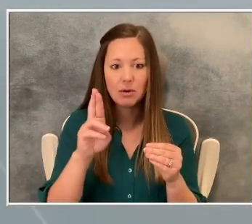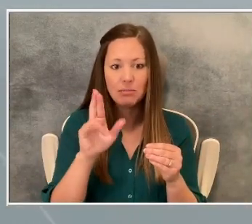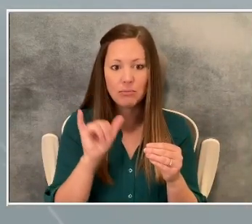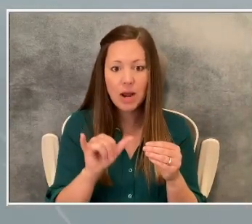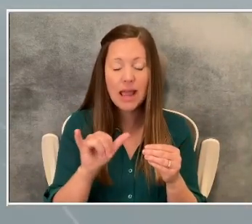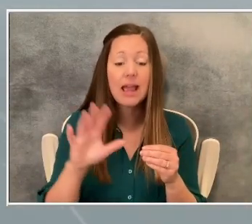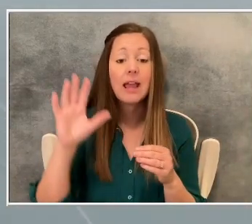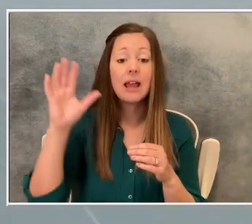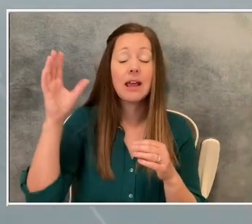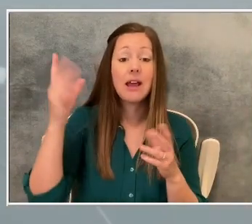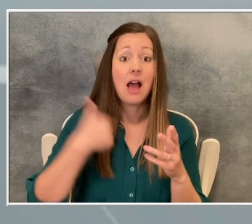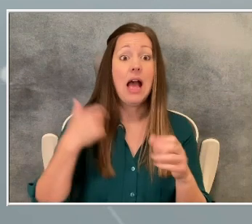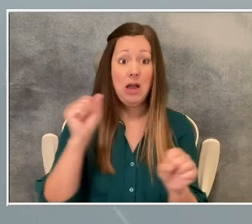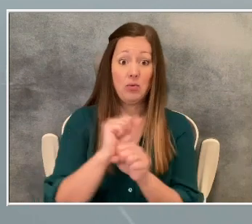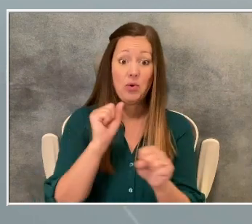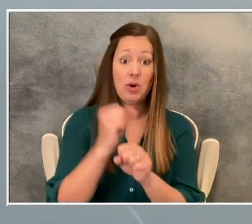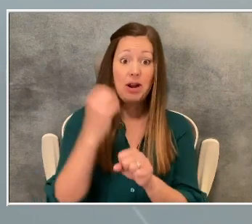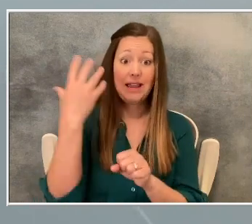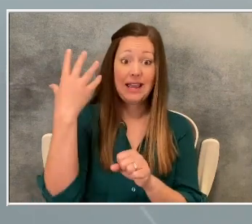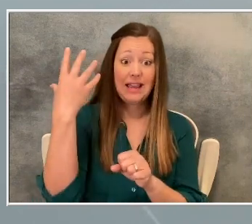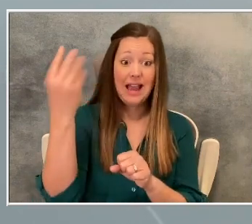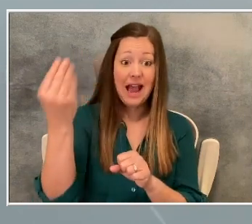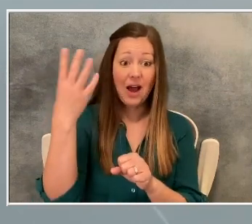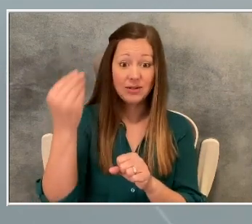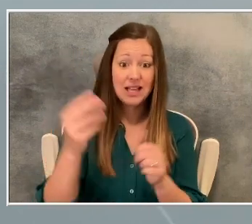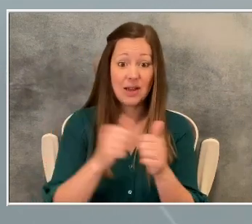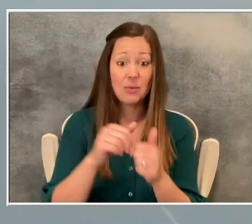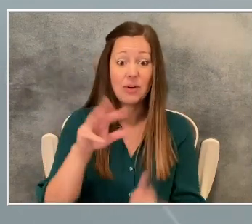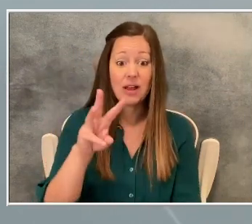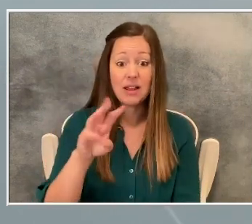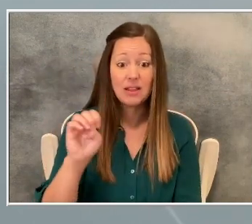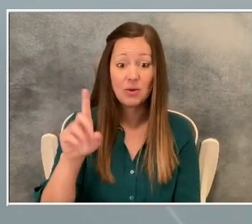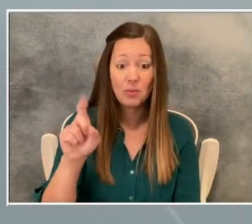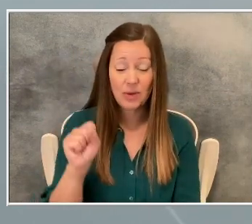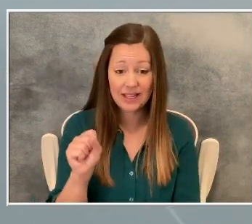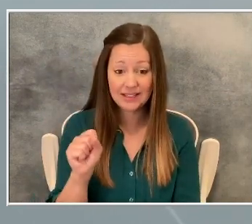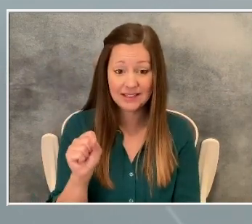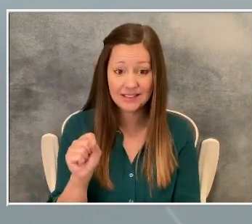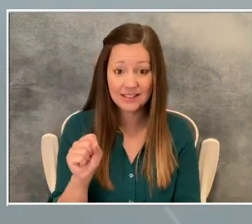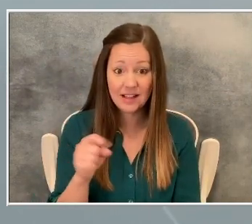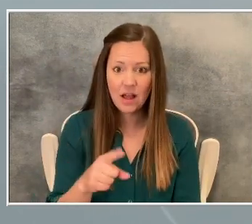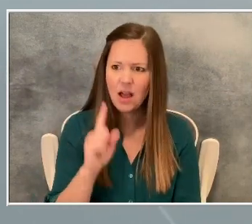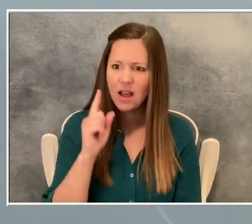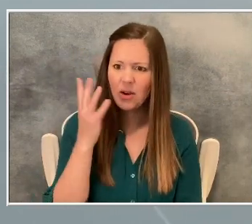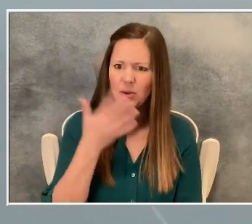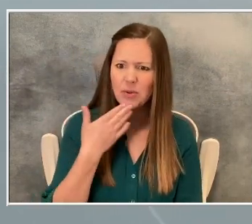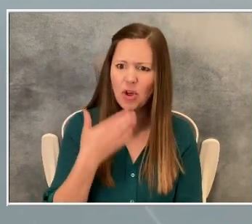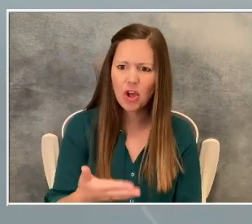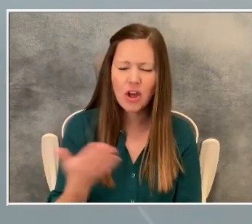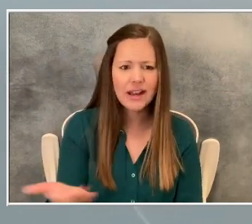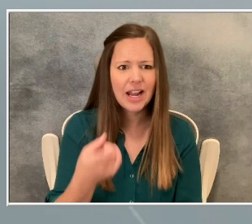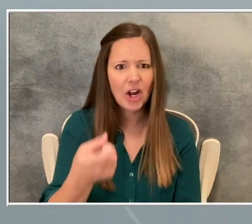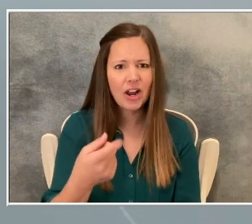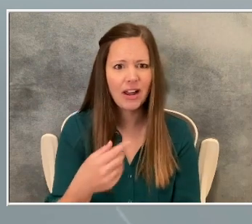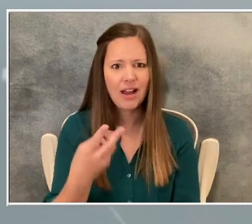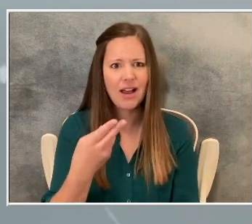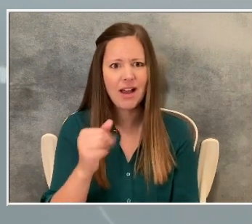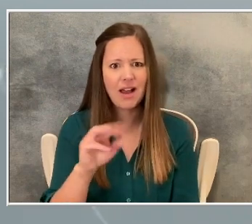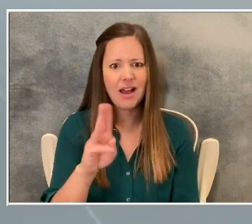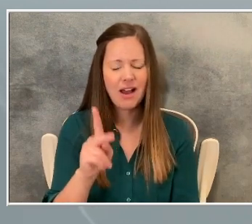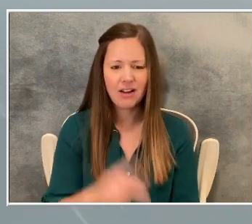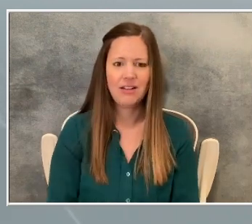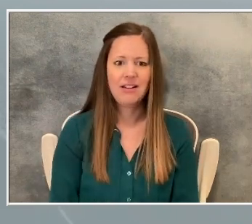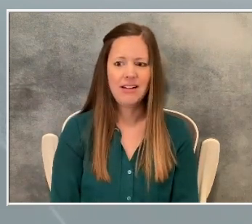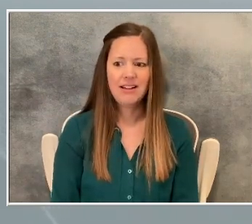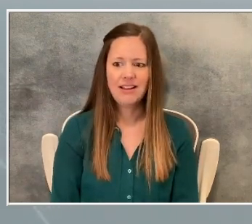working out in clearing Hawkeye, was you look on really good here. You Saturday. look almost as good as I do here. Go ahead. After I saw the dermatologist. I didn't get No beat shortage up.